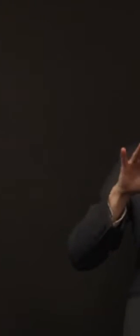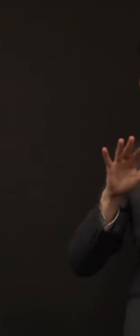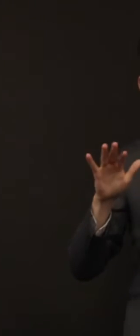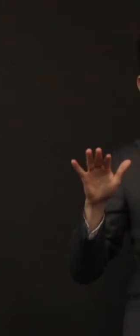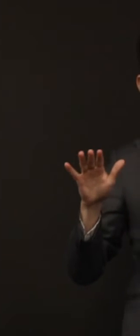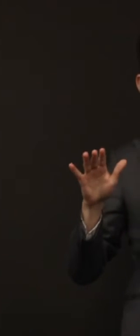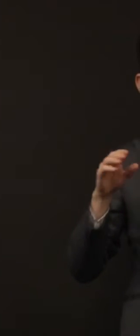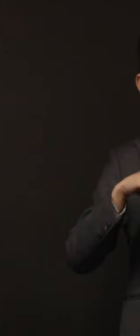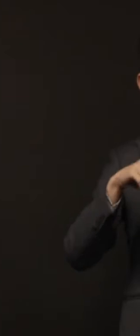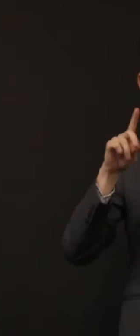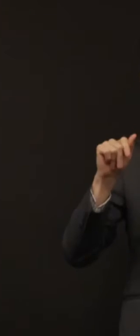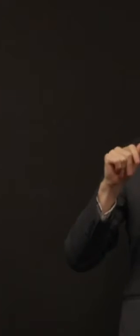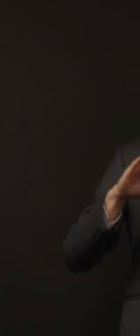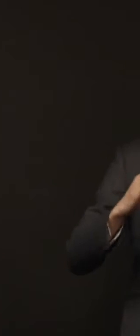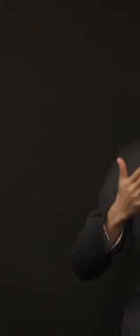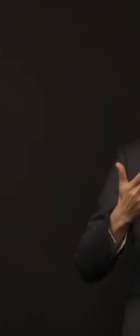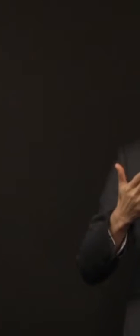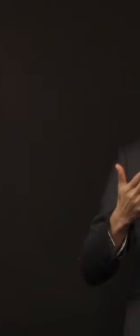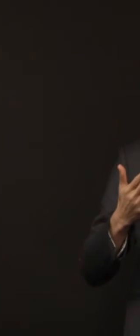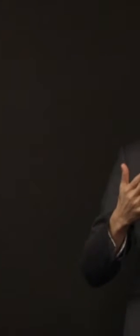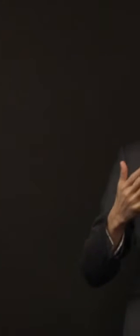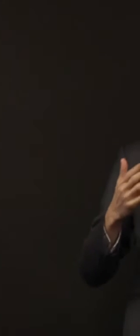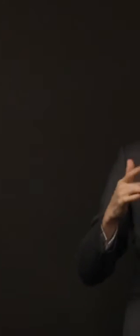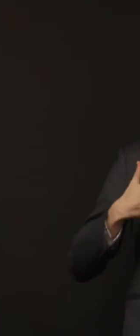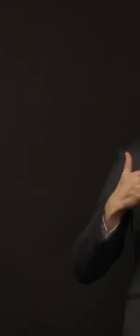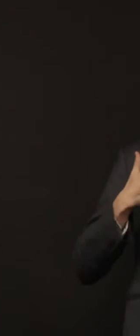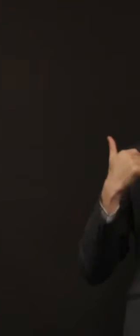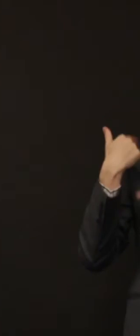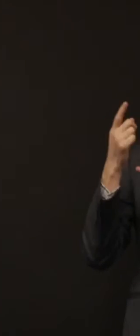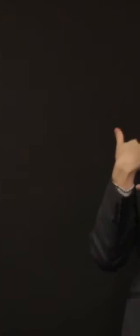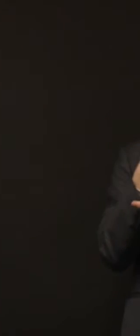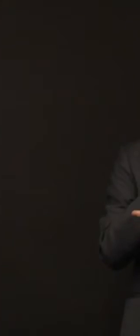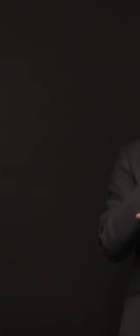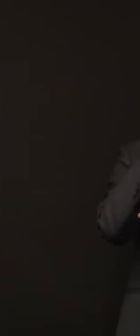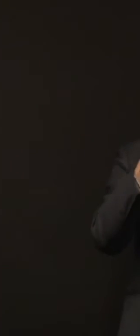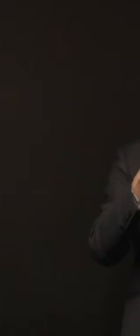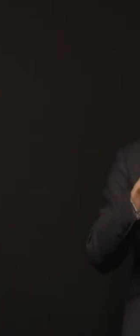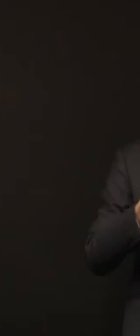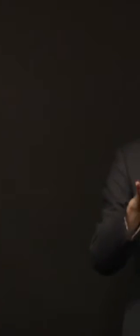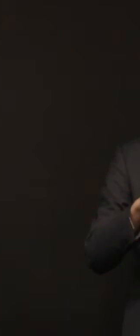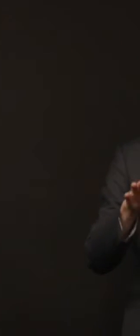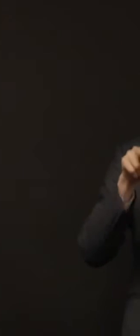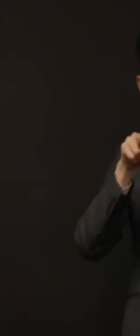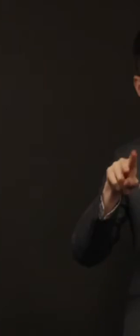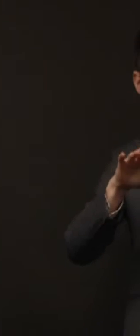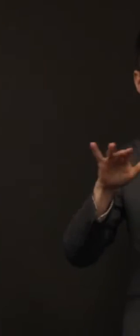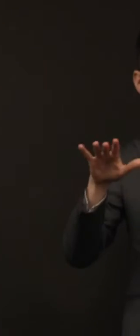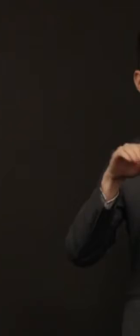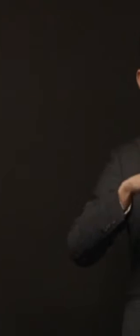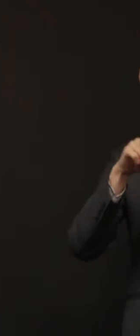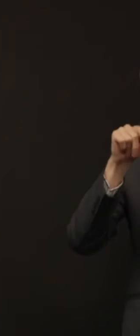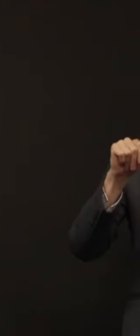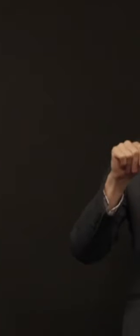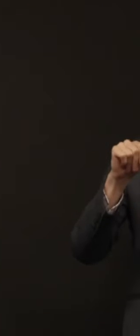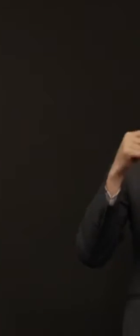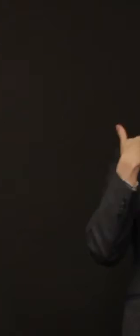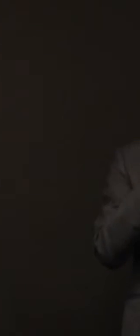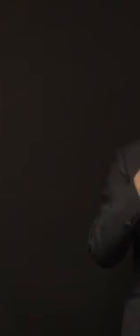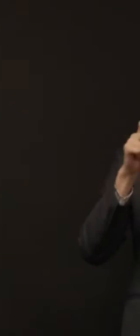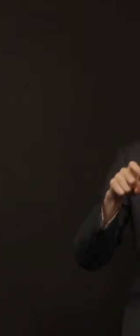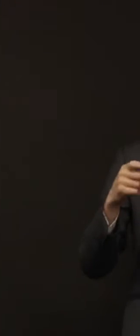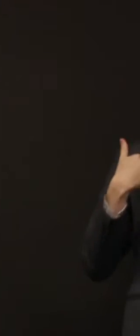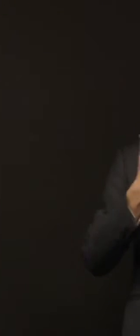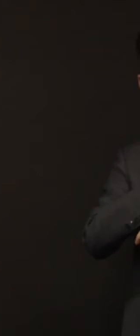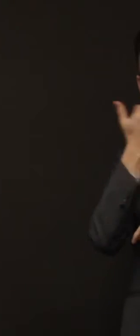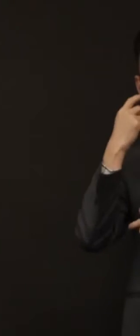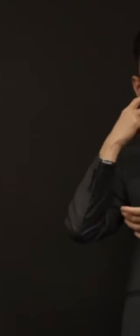diversity in the disability community, something that I think we have not done enough of. There needs to be a much better recognition